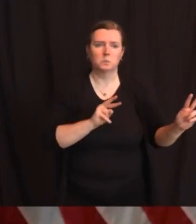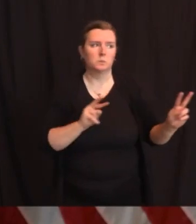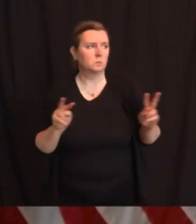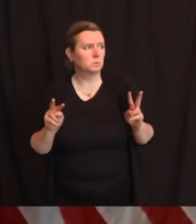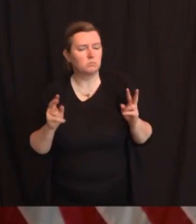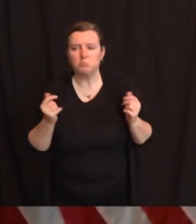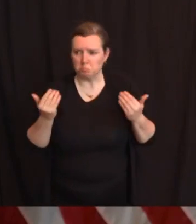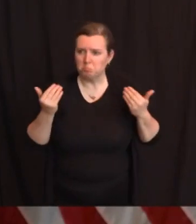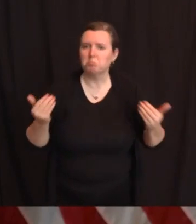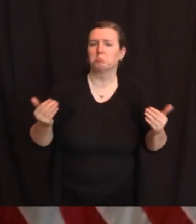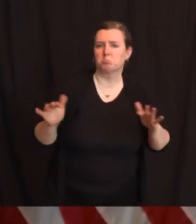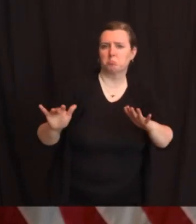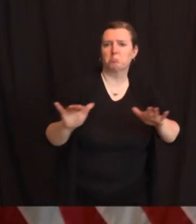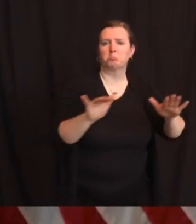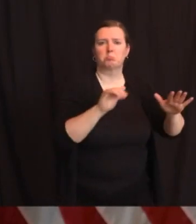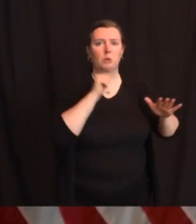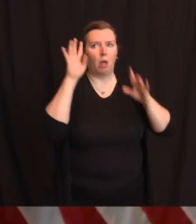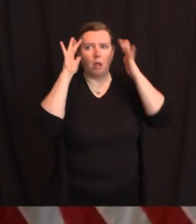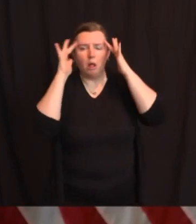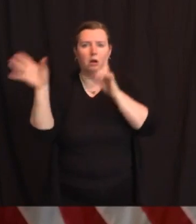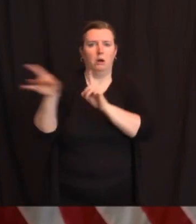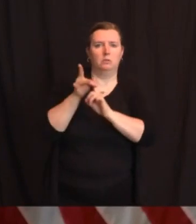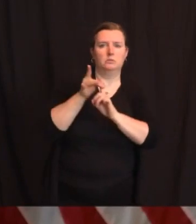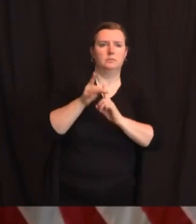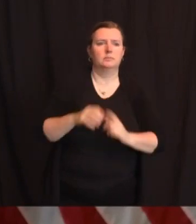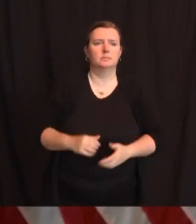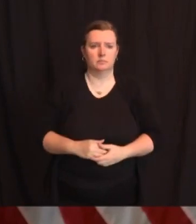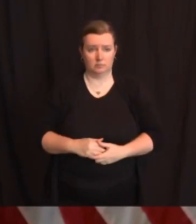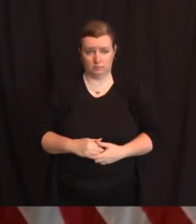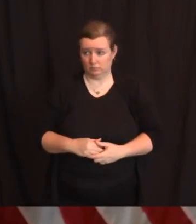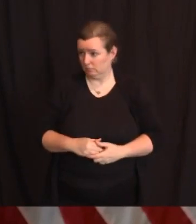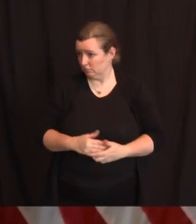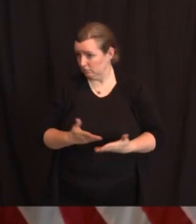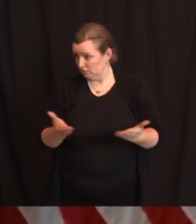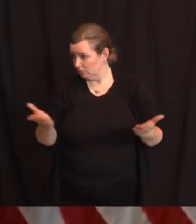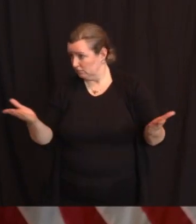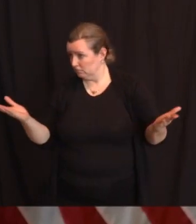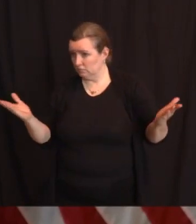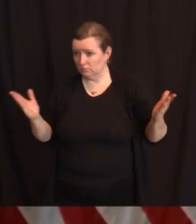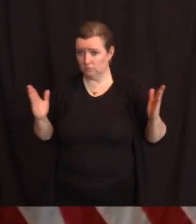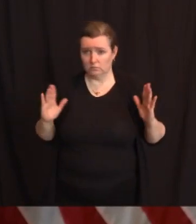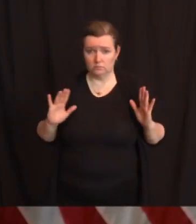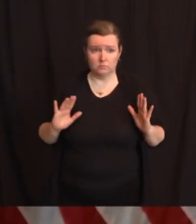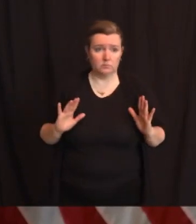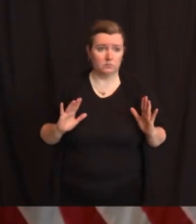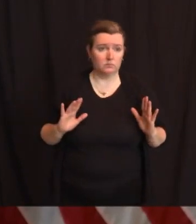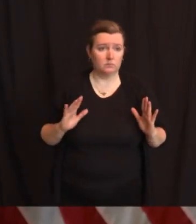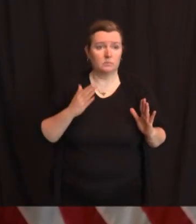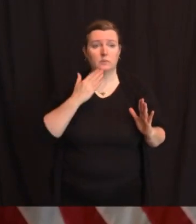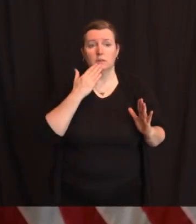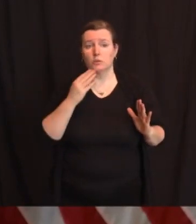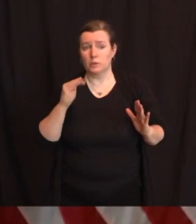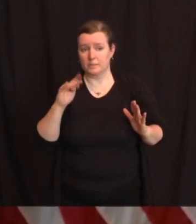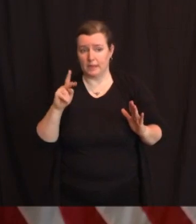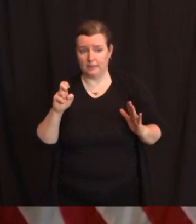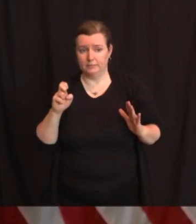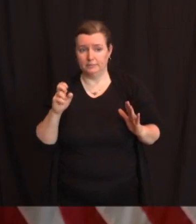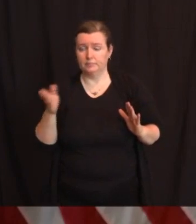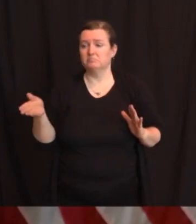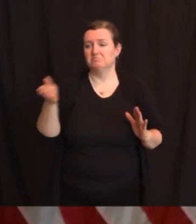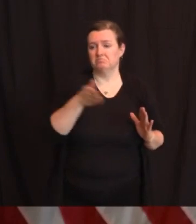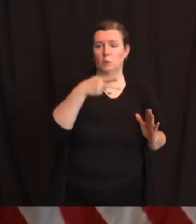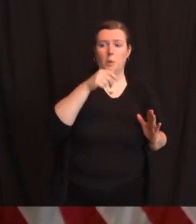that opening. Anything you want to add to that? Or you good? Okay. Thank you, Mike. Paul? I got